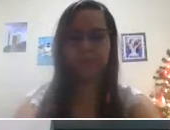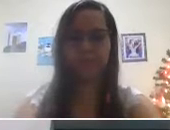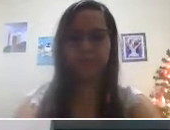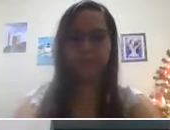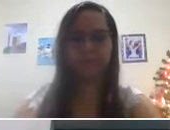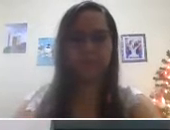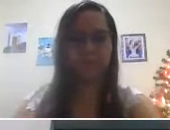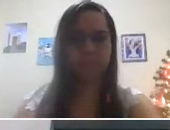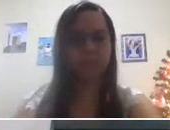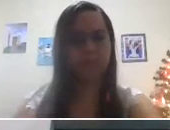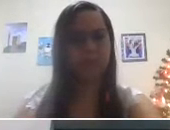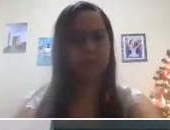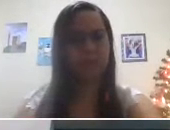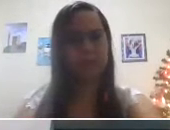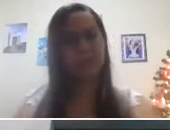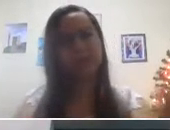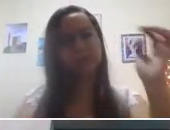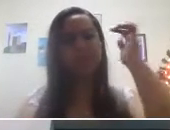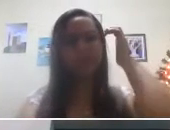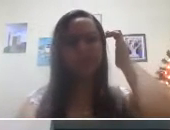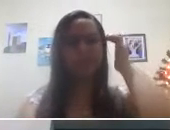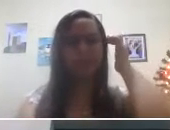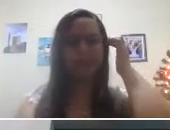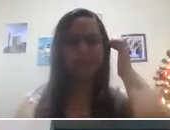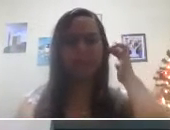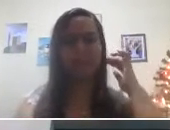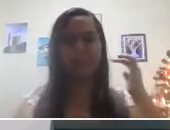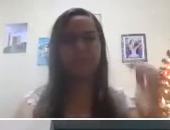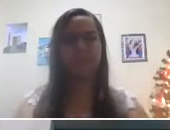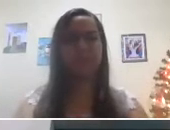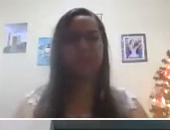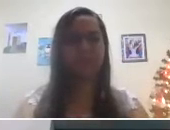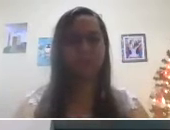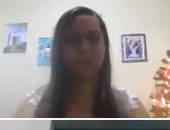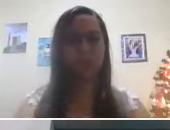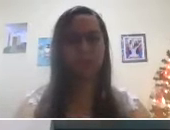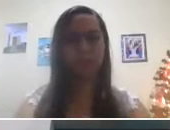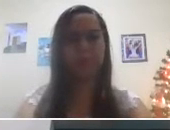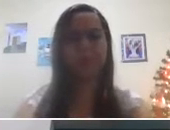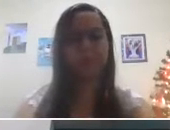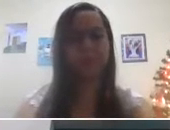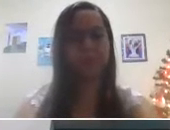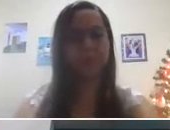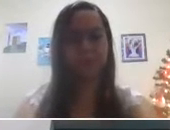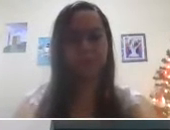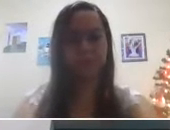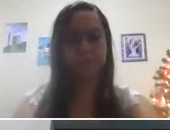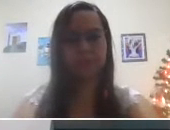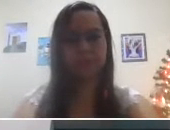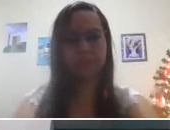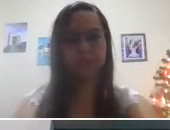How old are you? Okay, next one. They are nice, beautiful, and very tall.